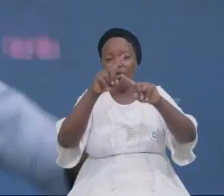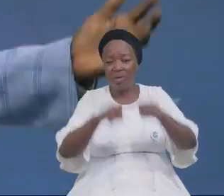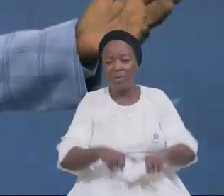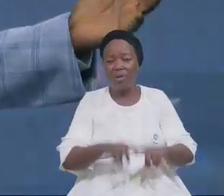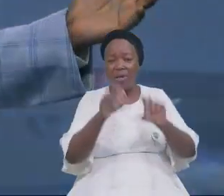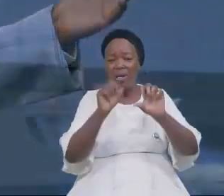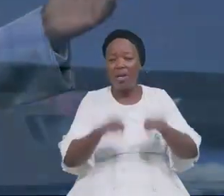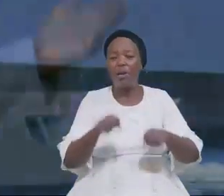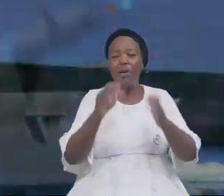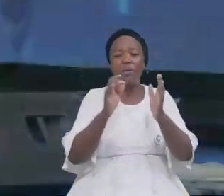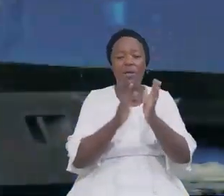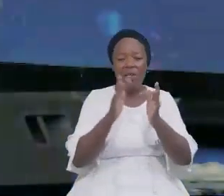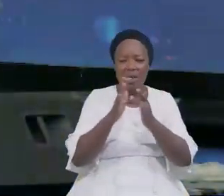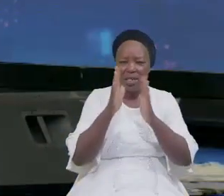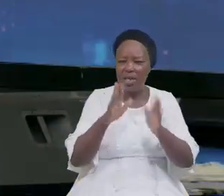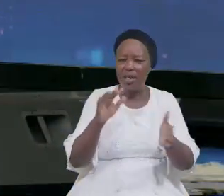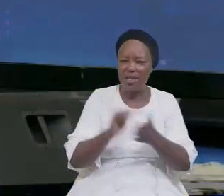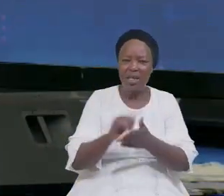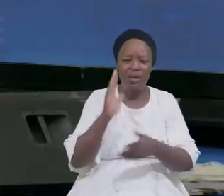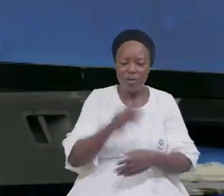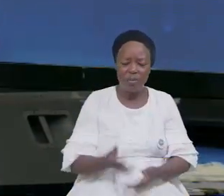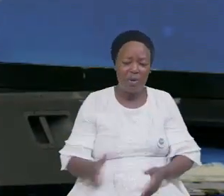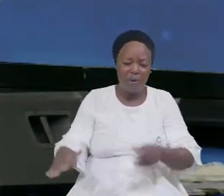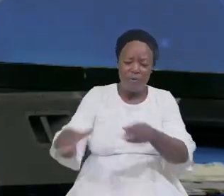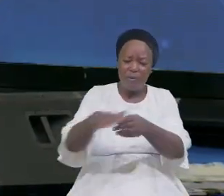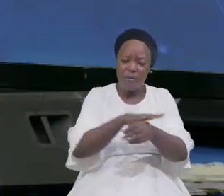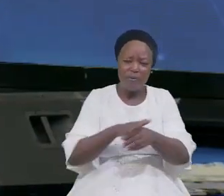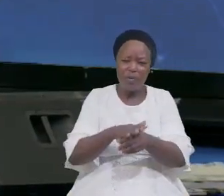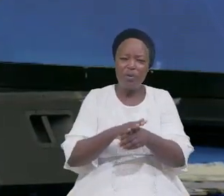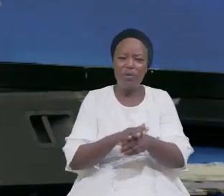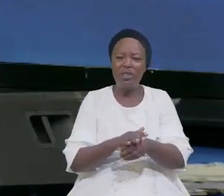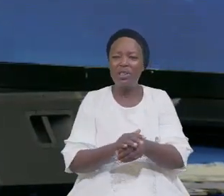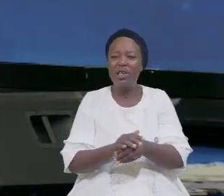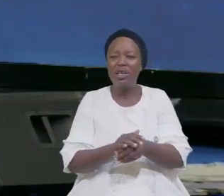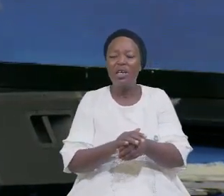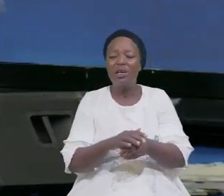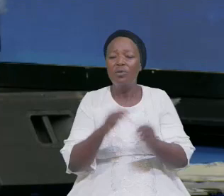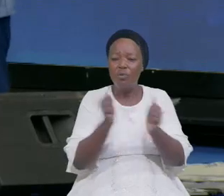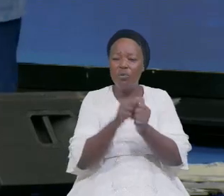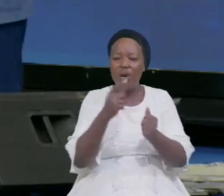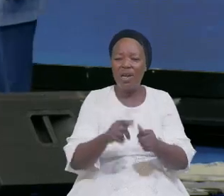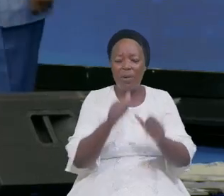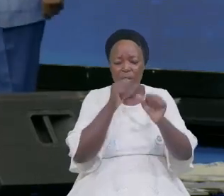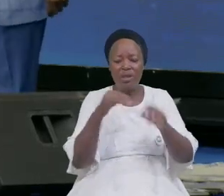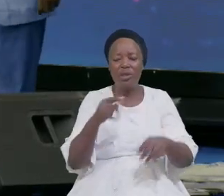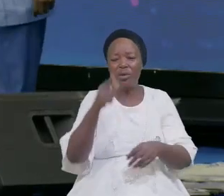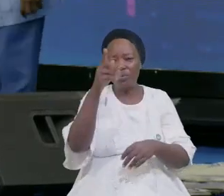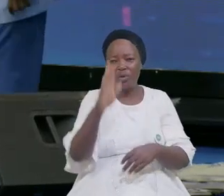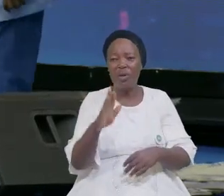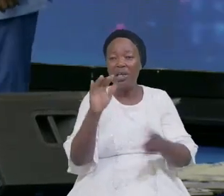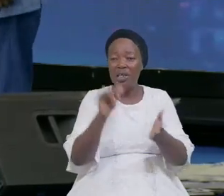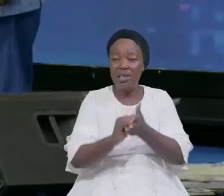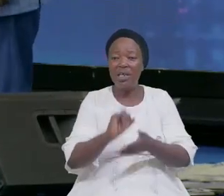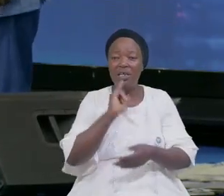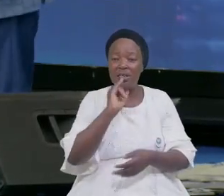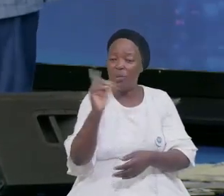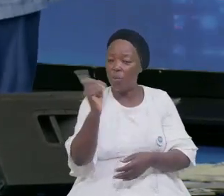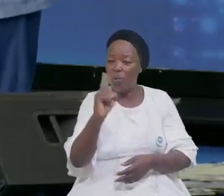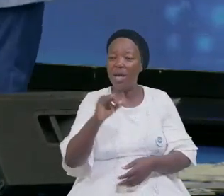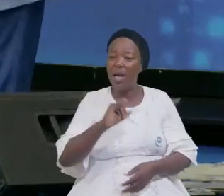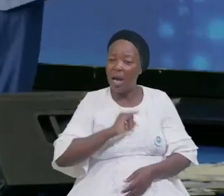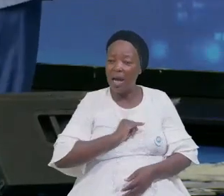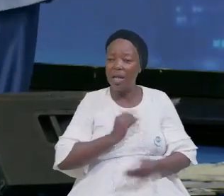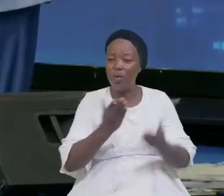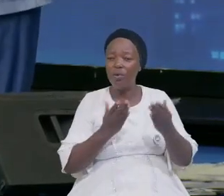Christian that will be loaded by with the blessings of God. That is where I want to